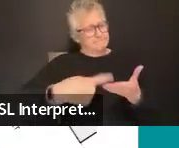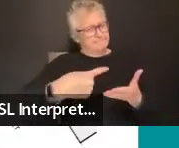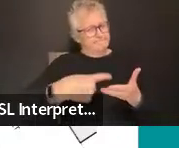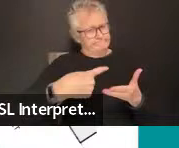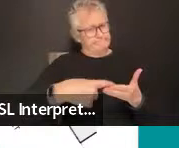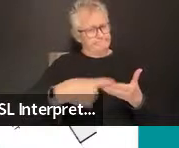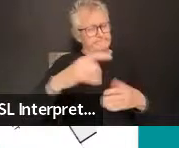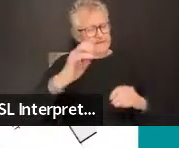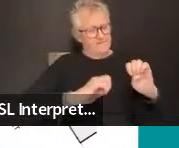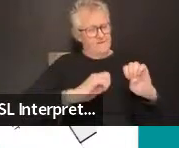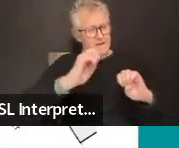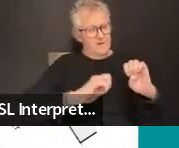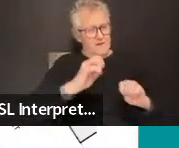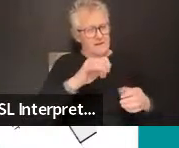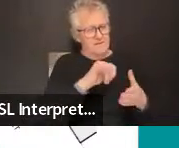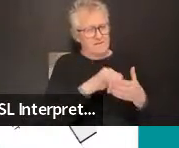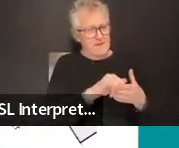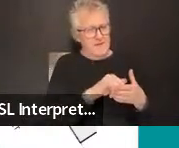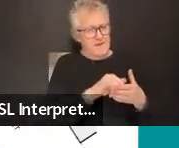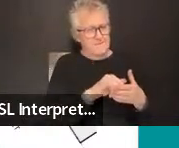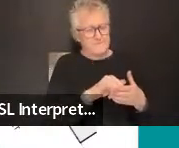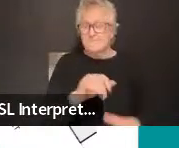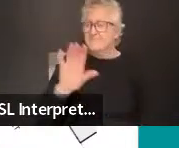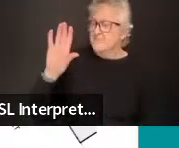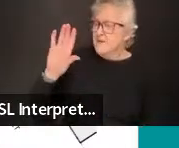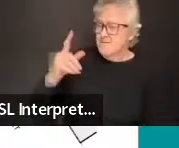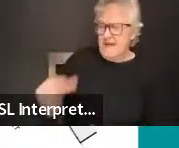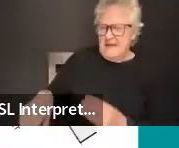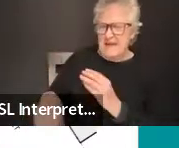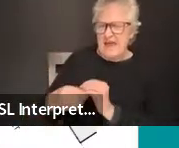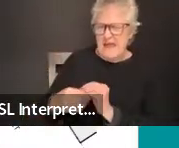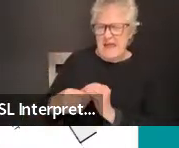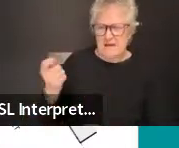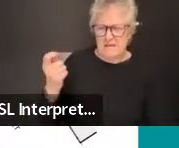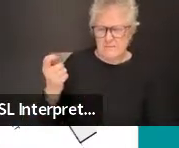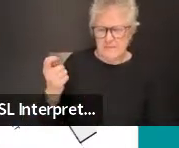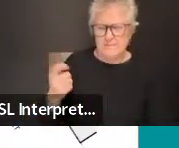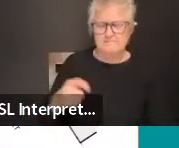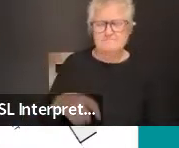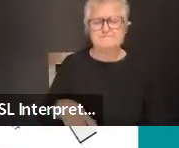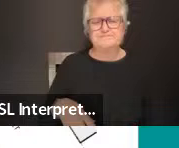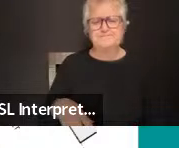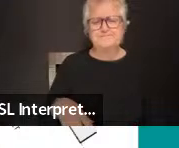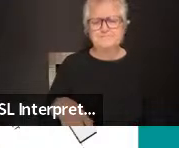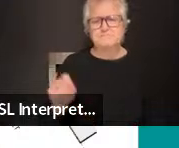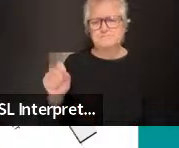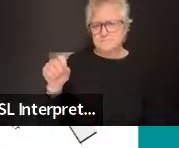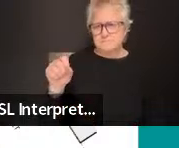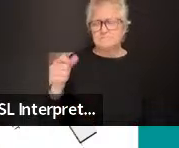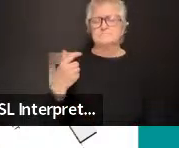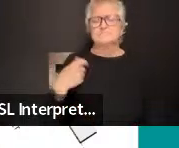Any? Yeah, if I can add to that a little bit. We are studying different park and ride locations and what they